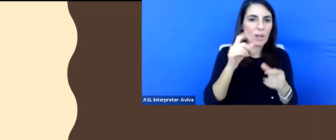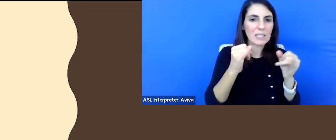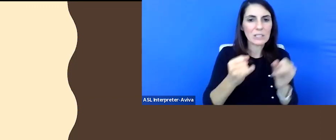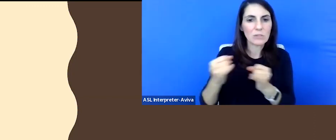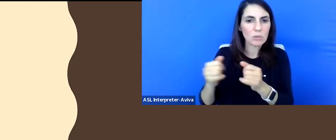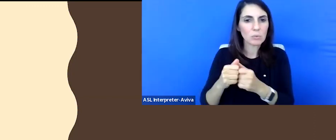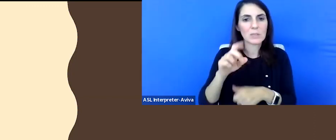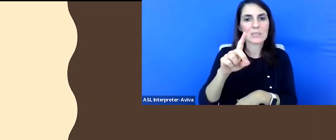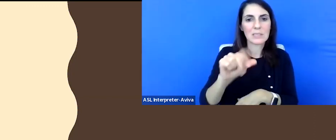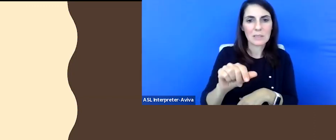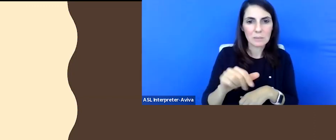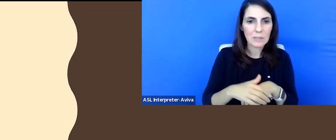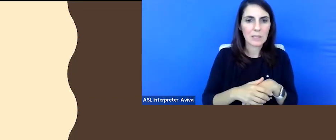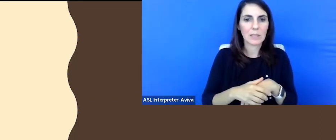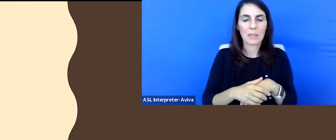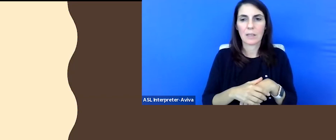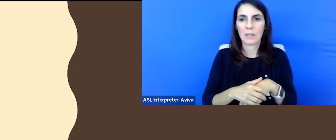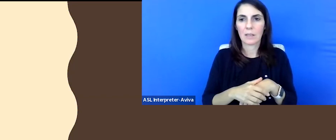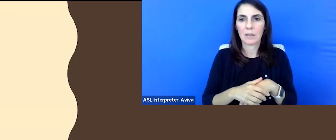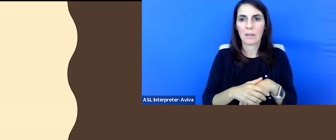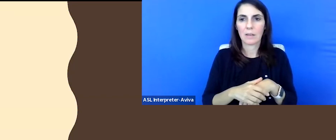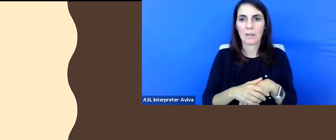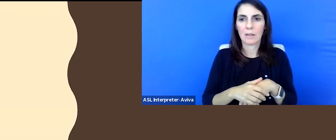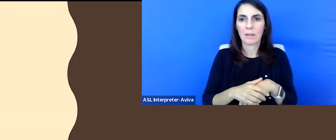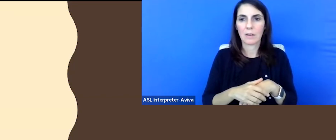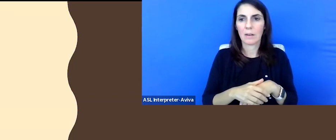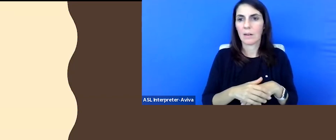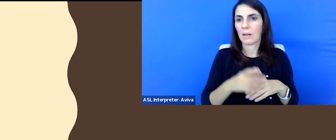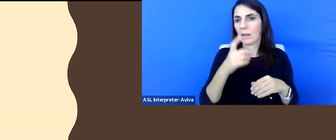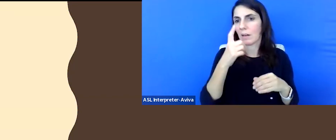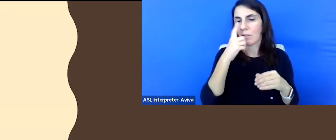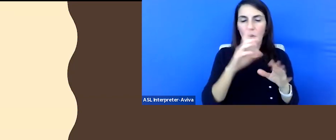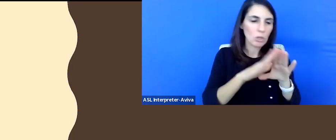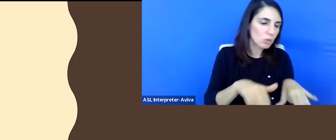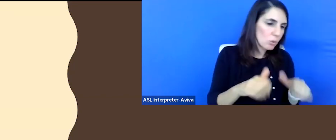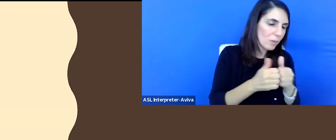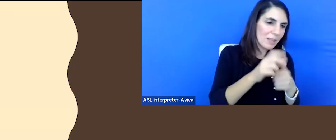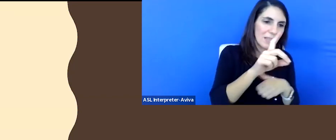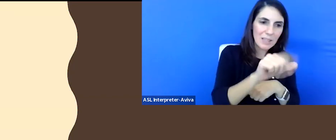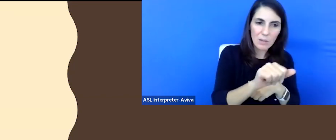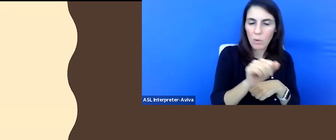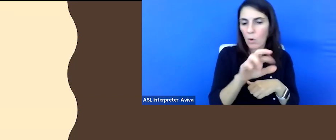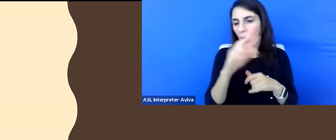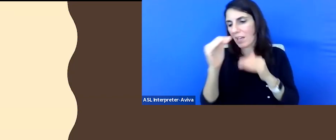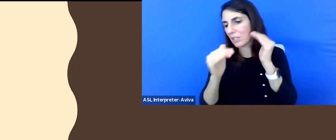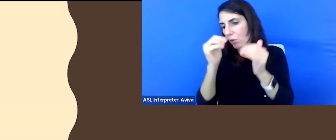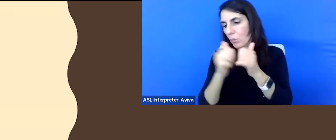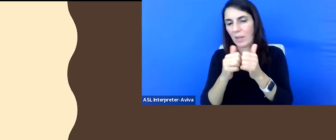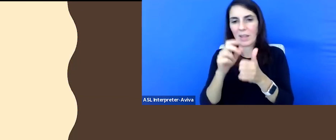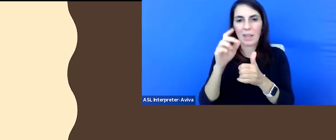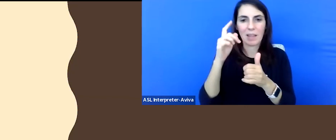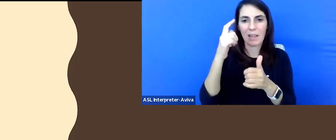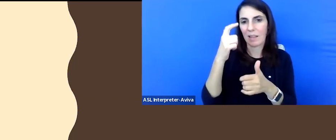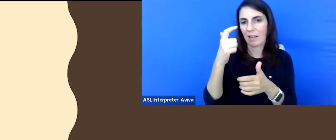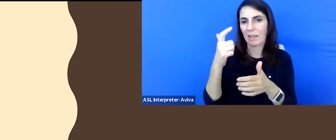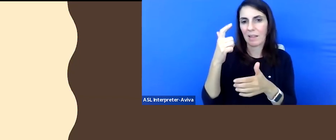that in their midst, whether it's children with any disabilities or adults with developmental disabilities.